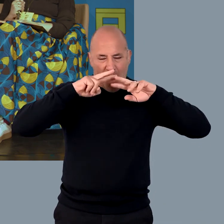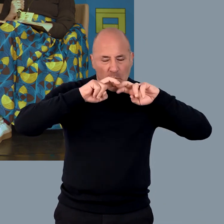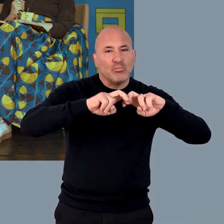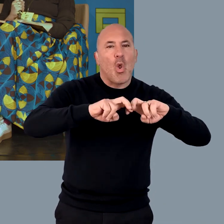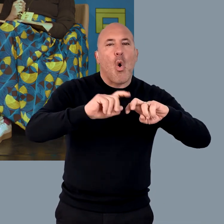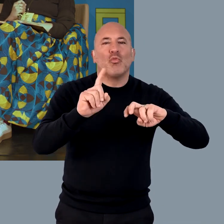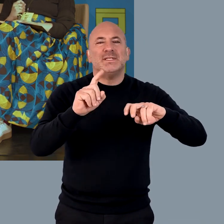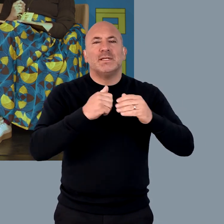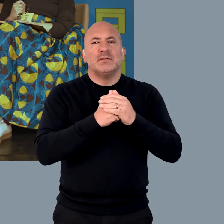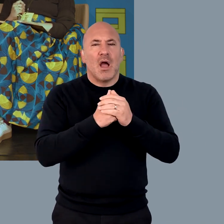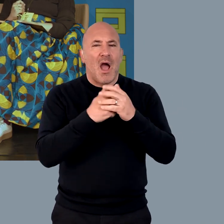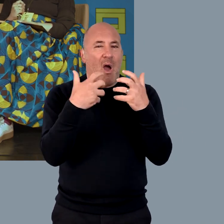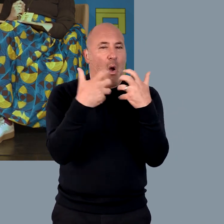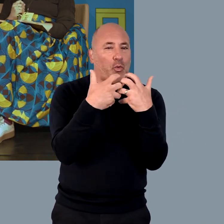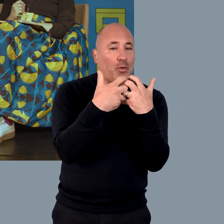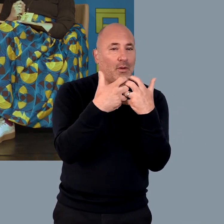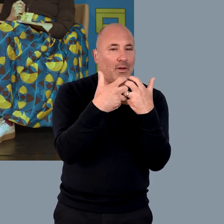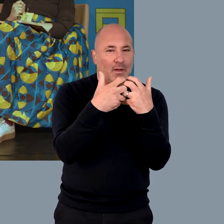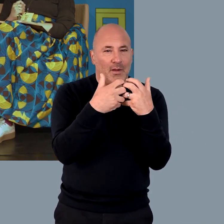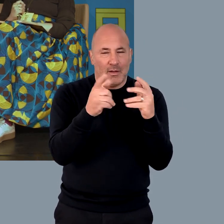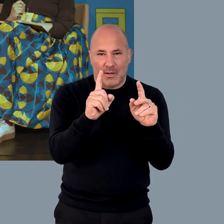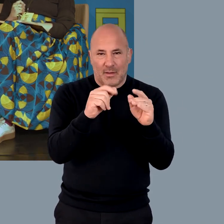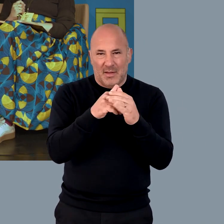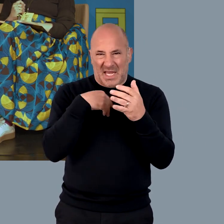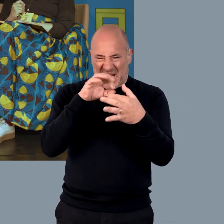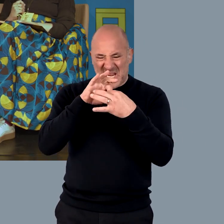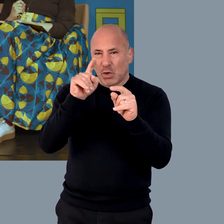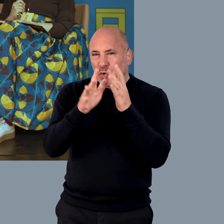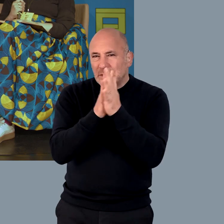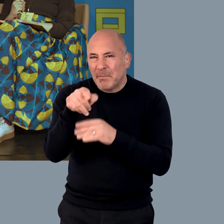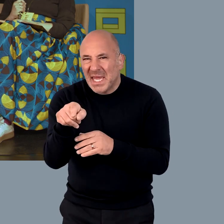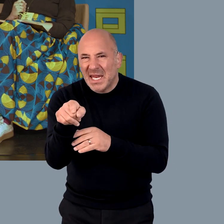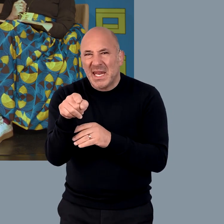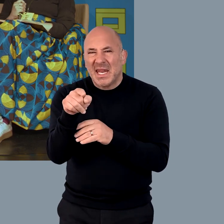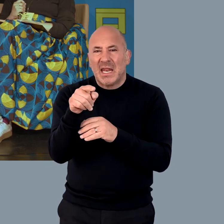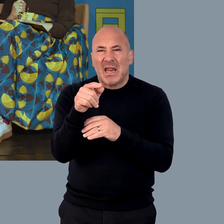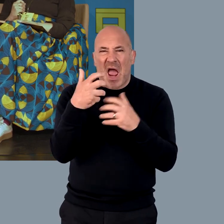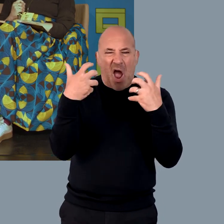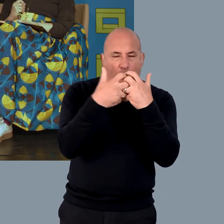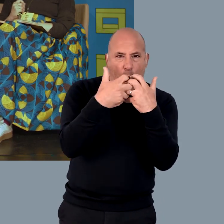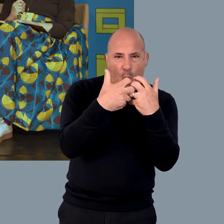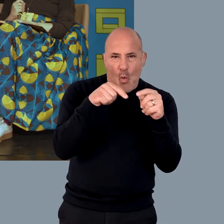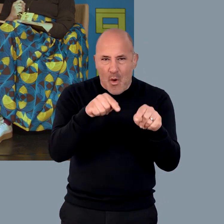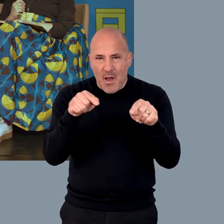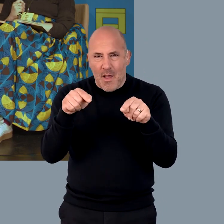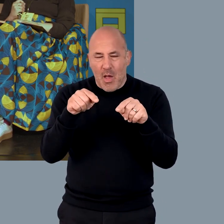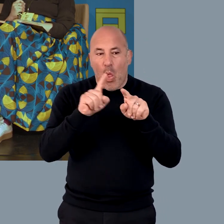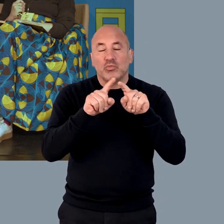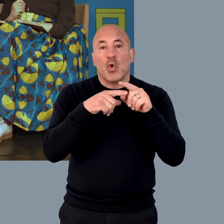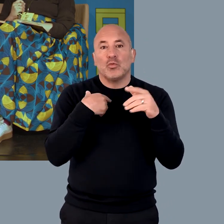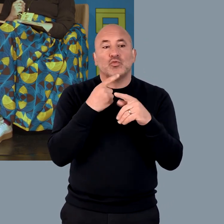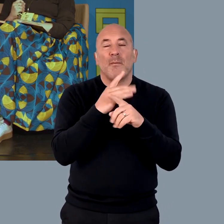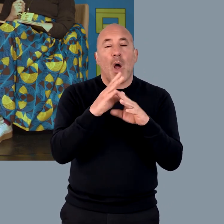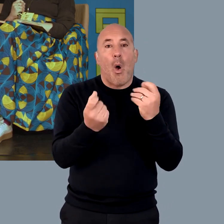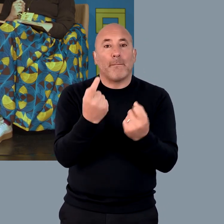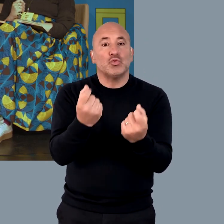I think what we wanted to kind of explore today was a little bit about the how, what does it mean to engage? How do we want to do this? And then